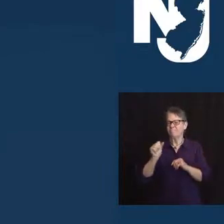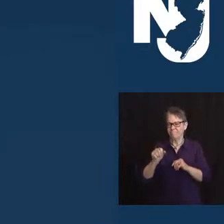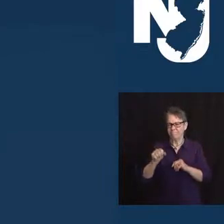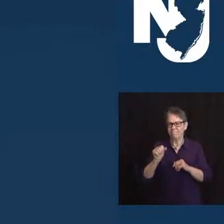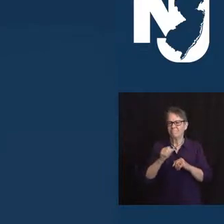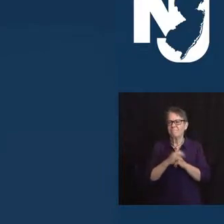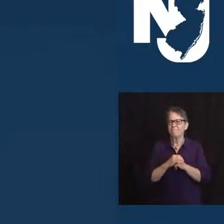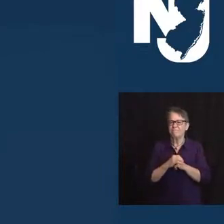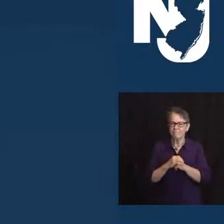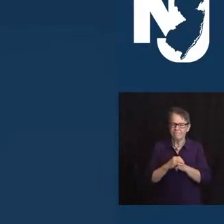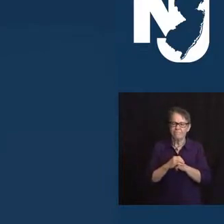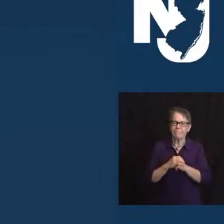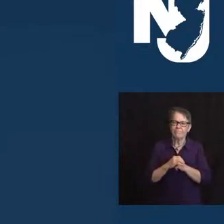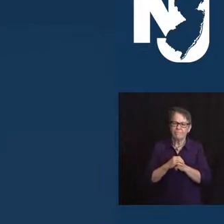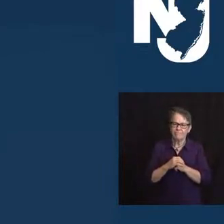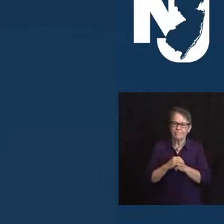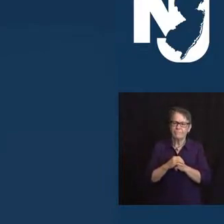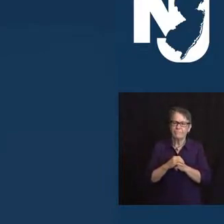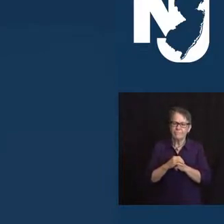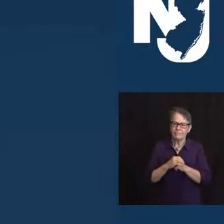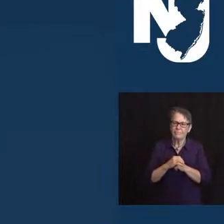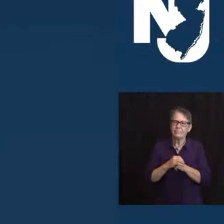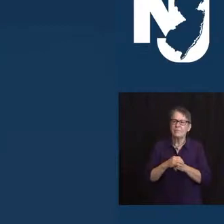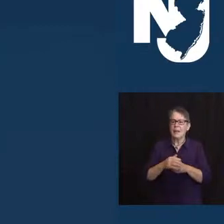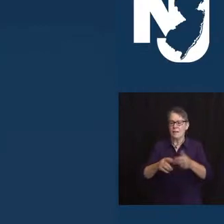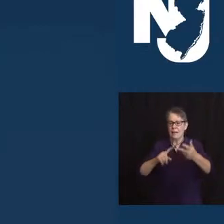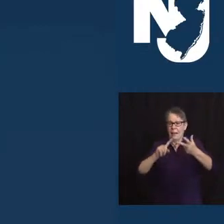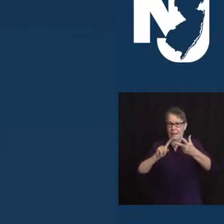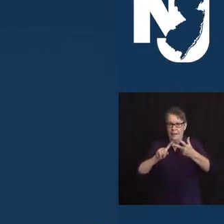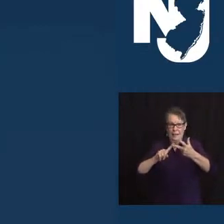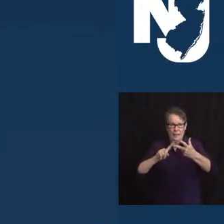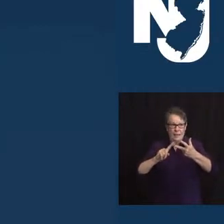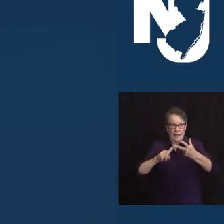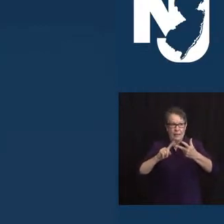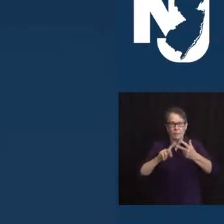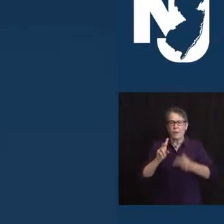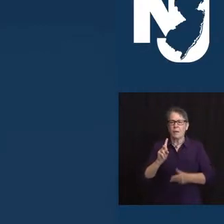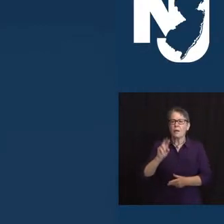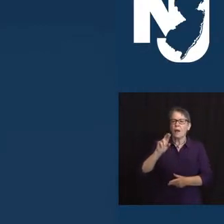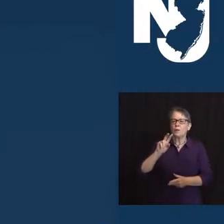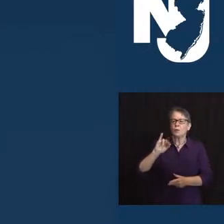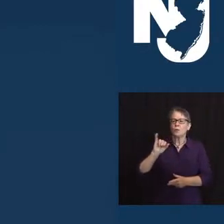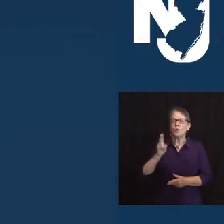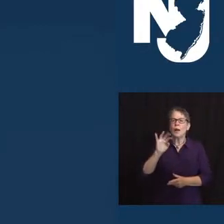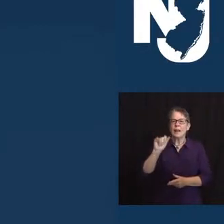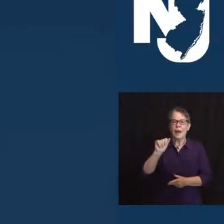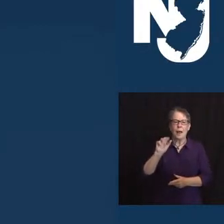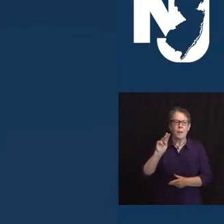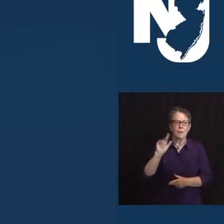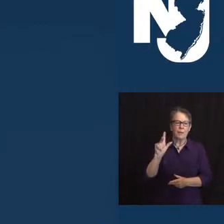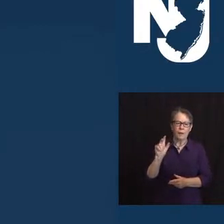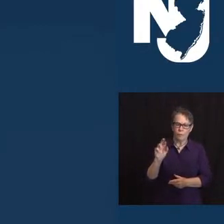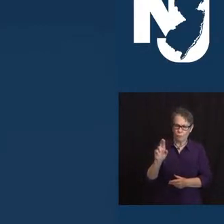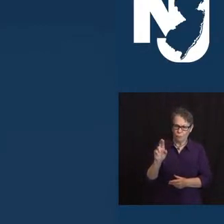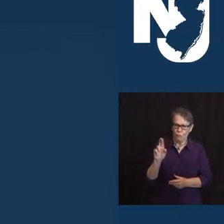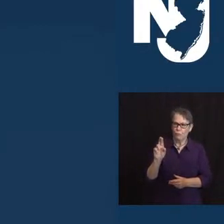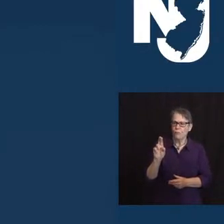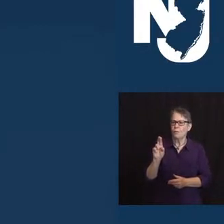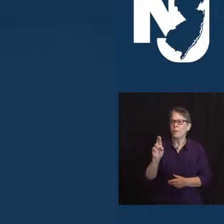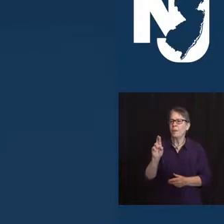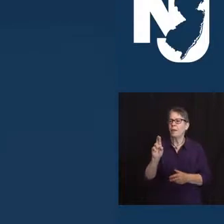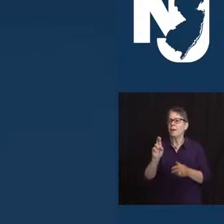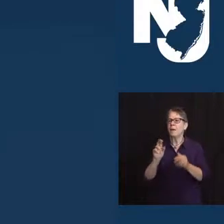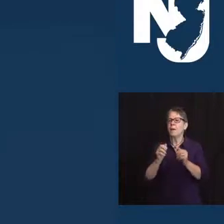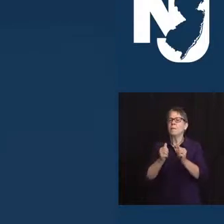memory. And finally, this Monday, we remember Dr. Julia Miller, known to many, if not most, as